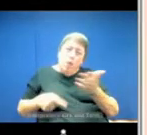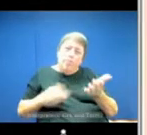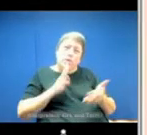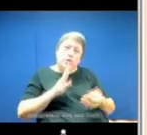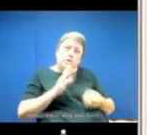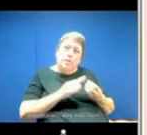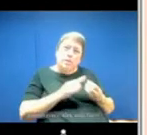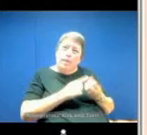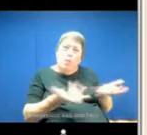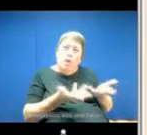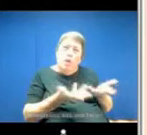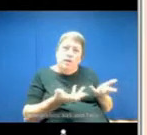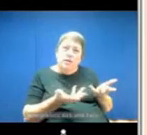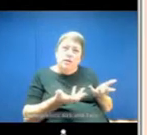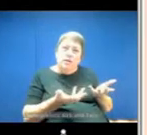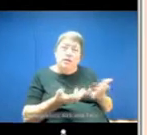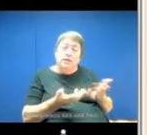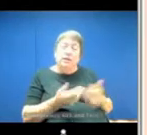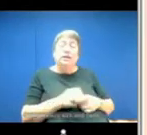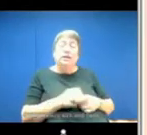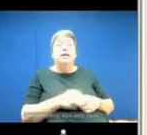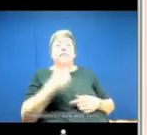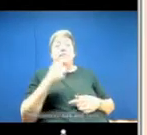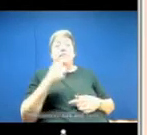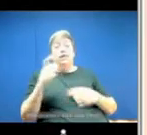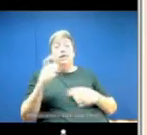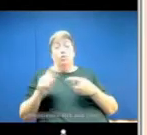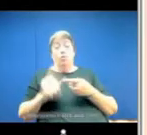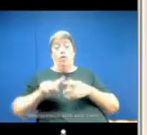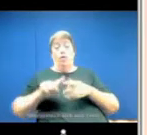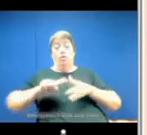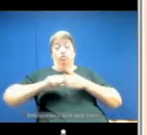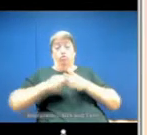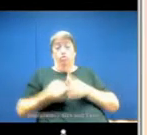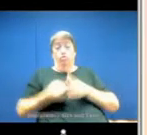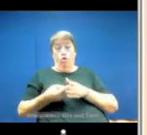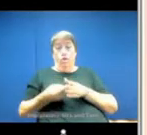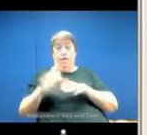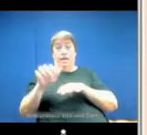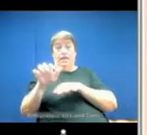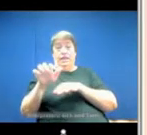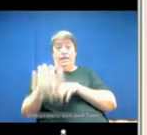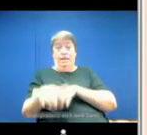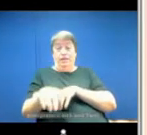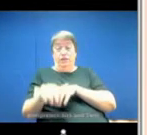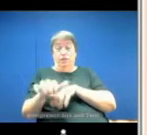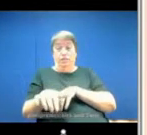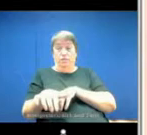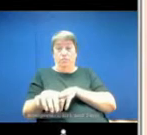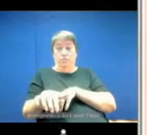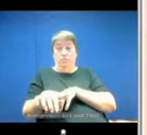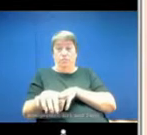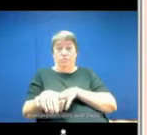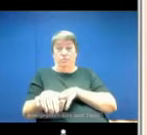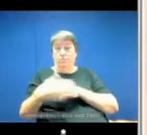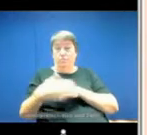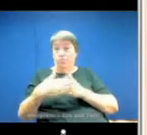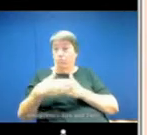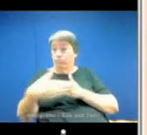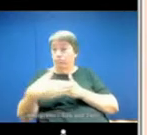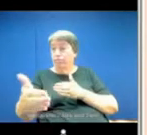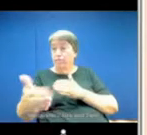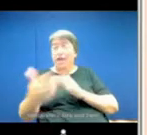attorneys, once a deposition is started, attorneys are not permitted to talk to a